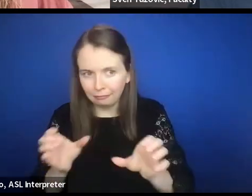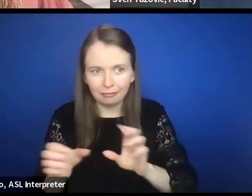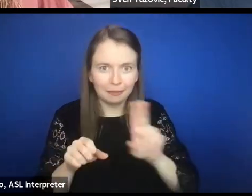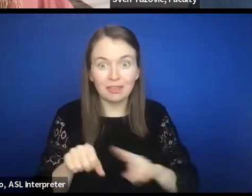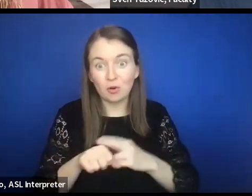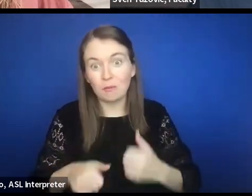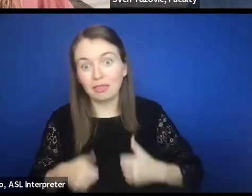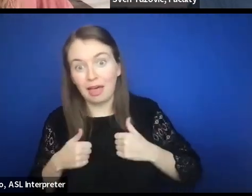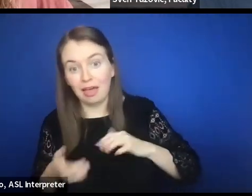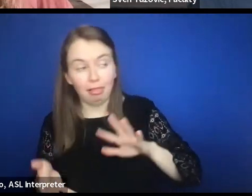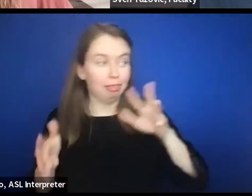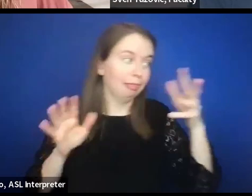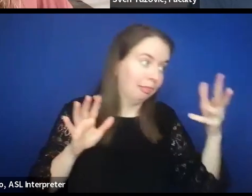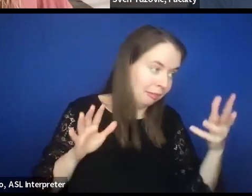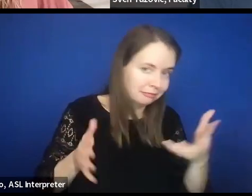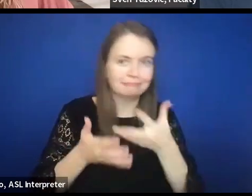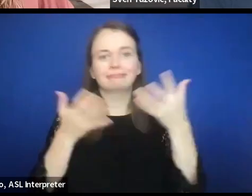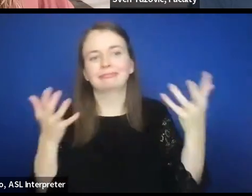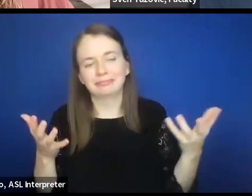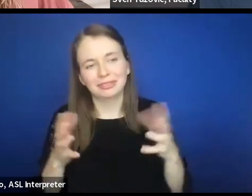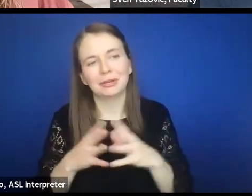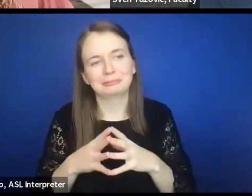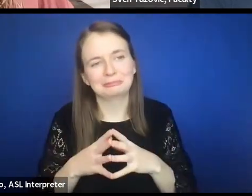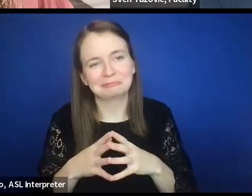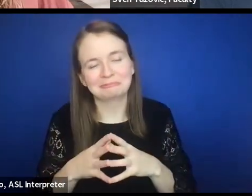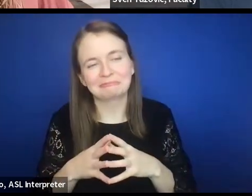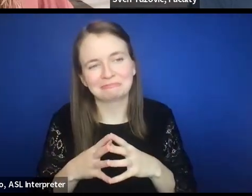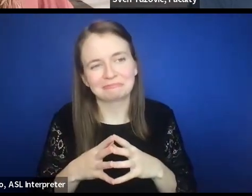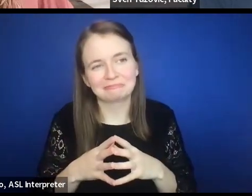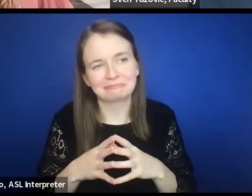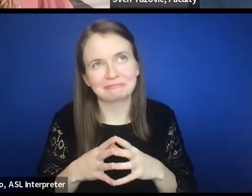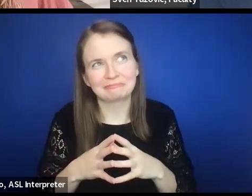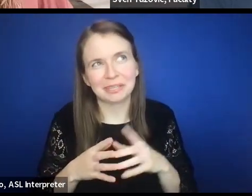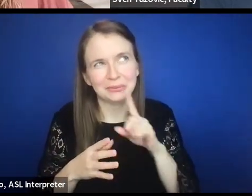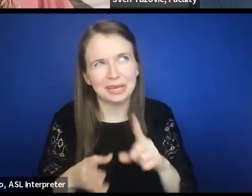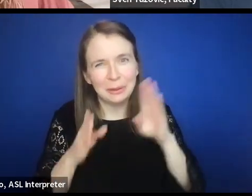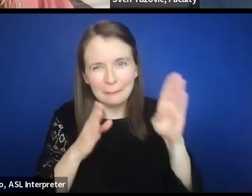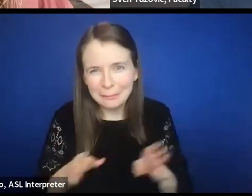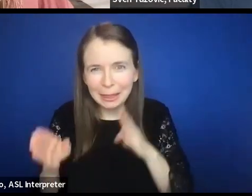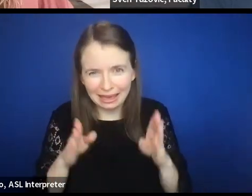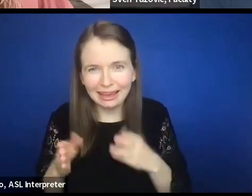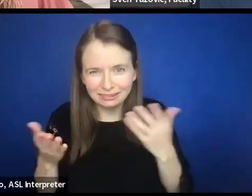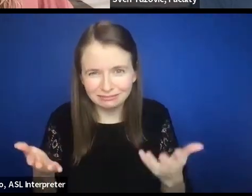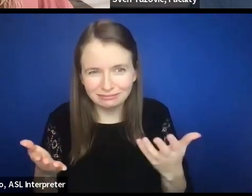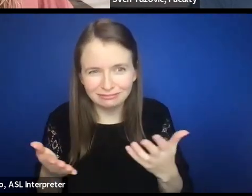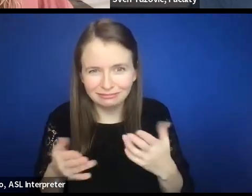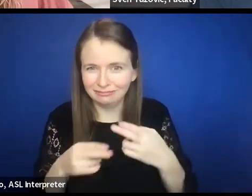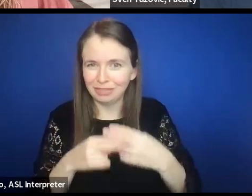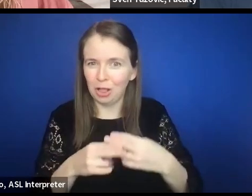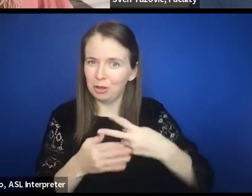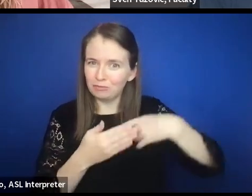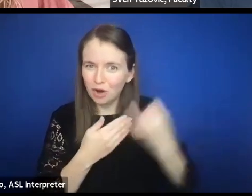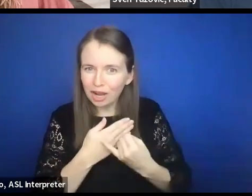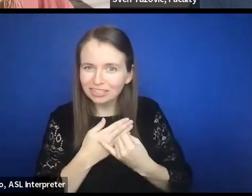normal life gets in between, basically. So I think you really have to plan for this some time, call it a